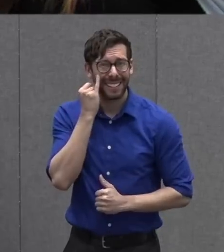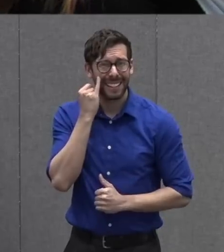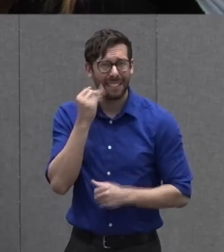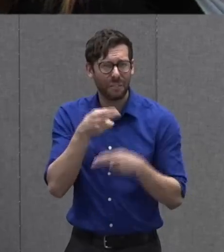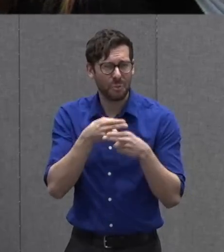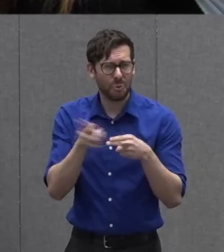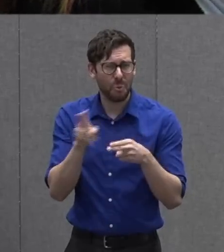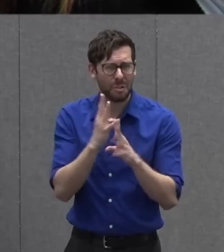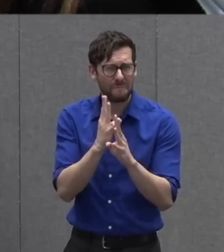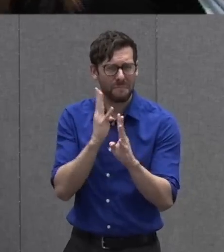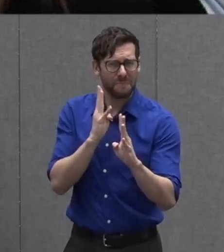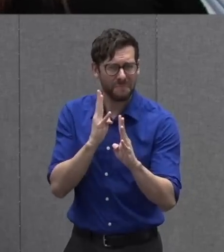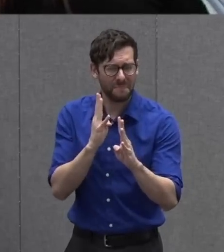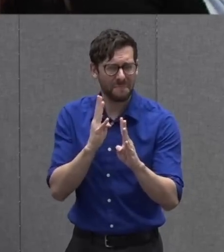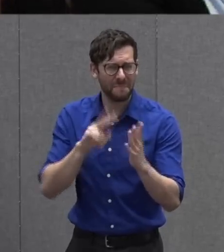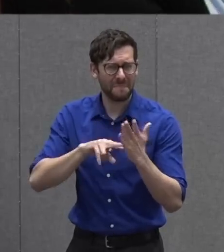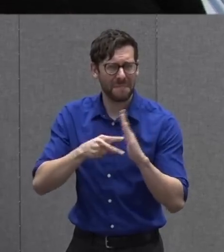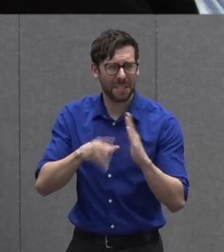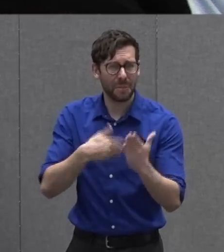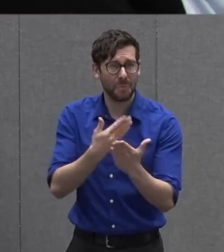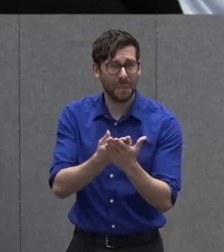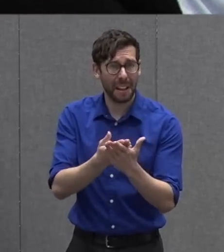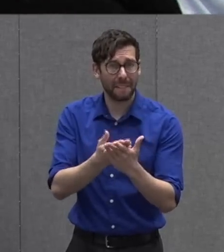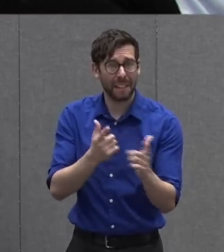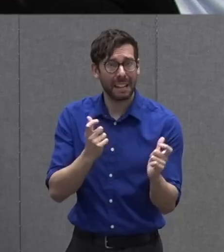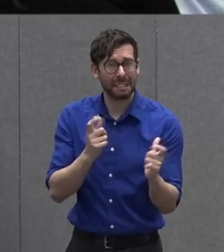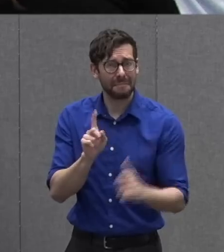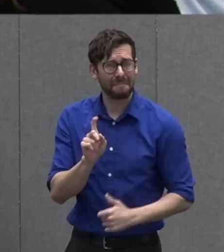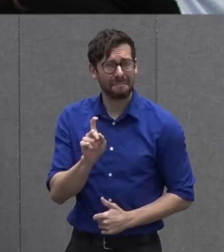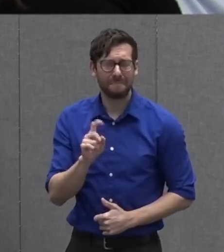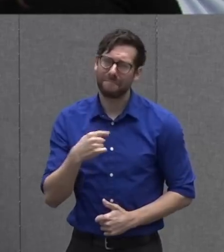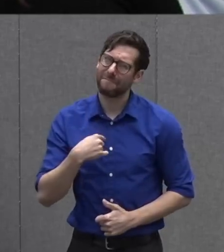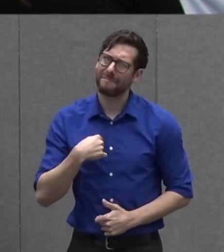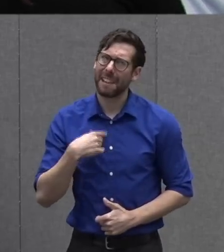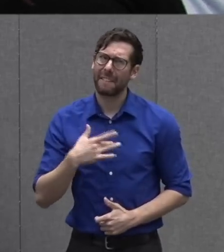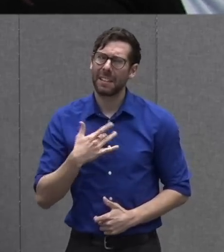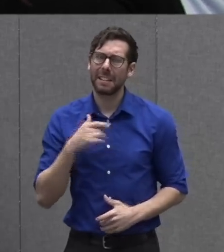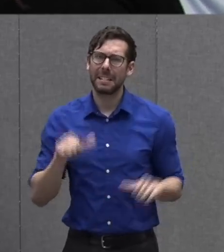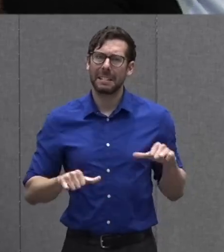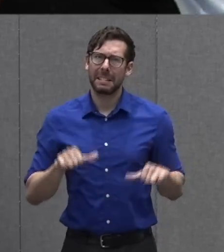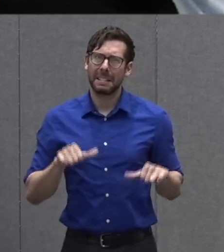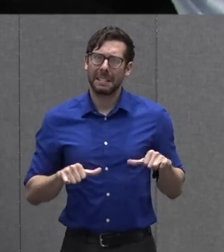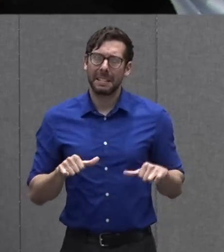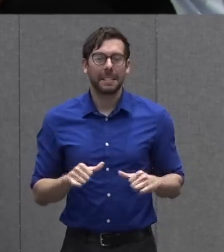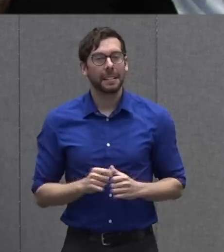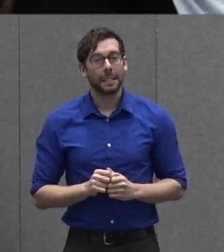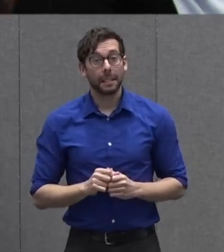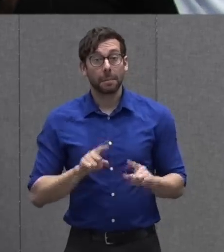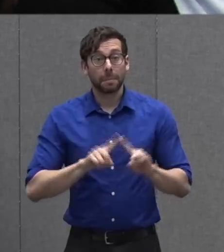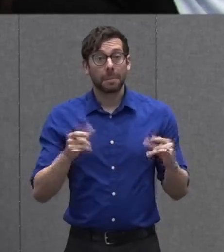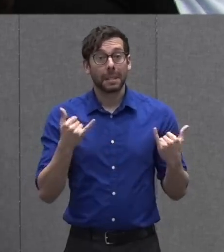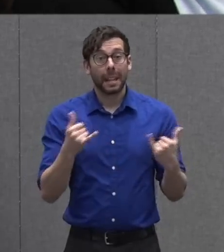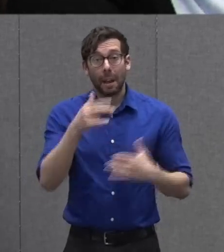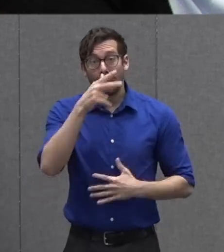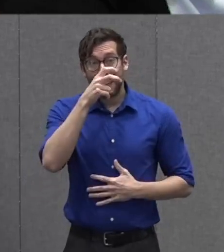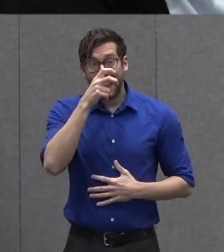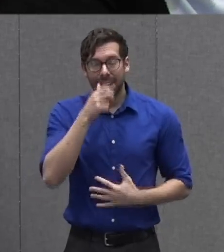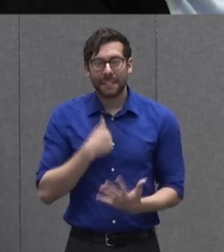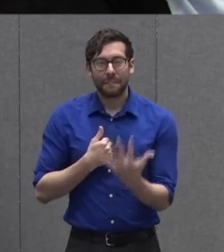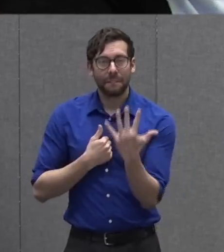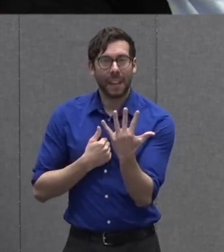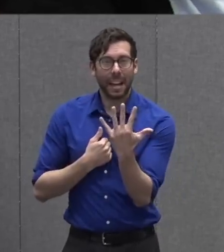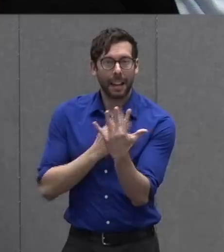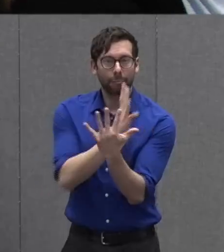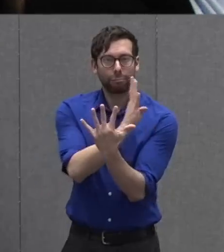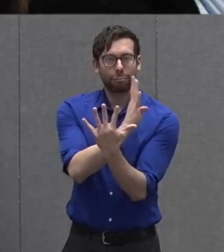not sure. But now they're in 5 lines of 20. Let's see what that looks